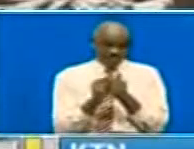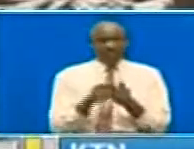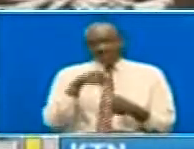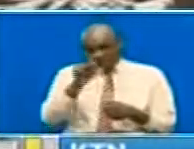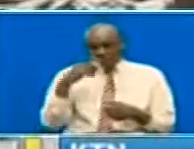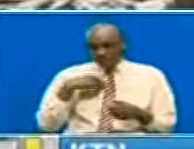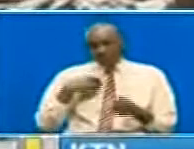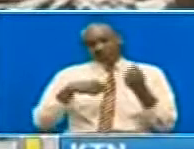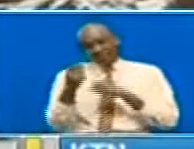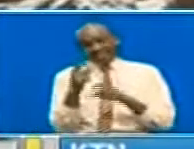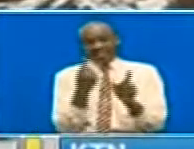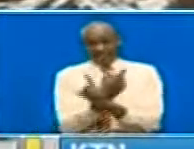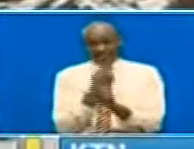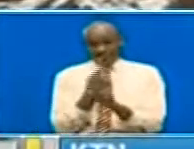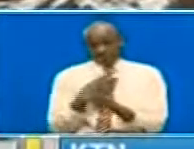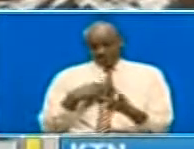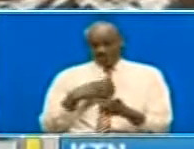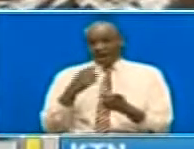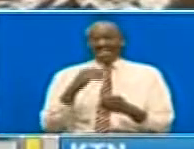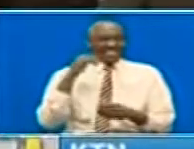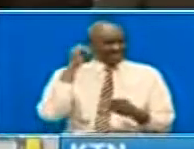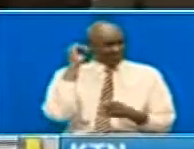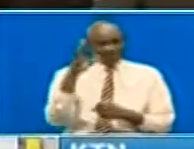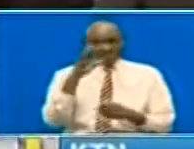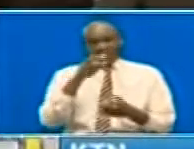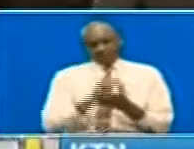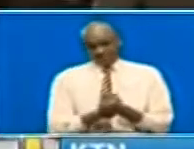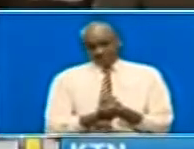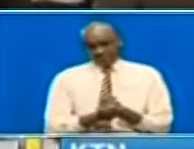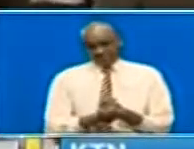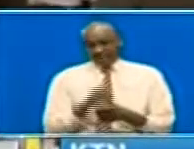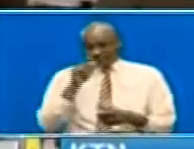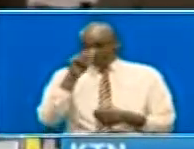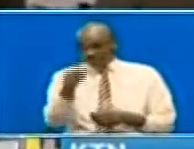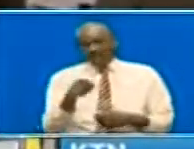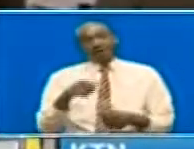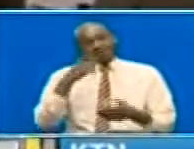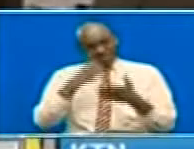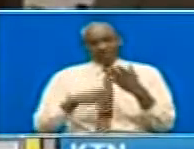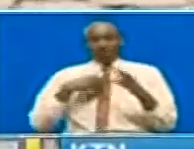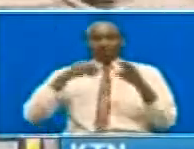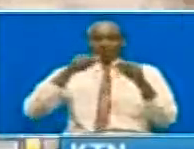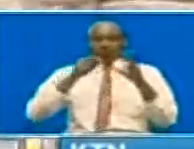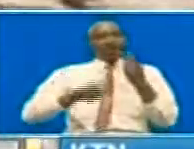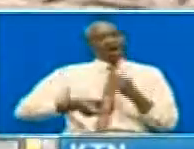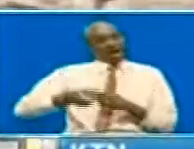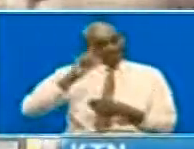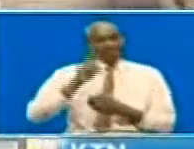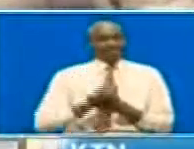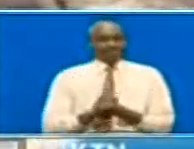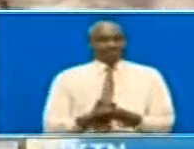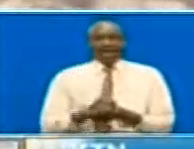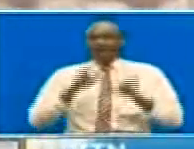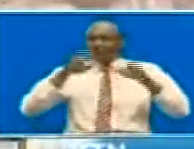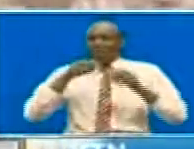their wheat and maize to retailers at exorbitant prices, which has in turn led to higher prices of flour. The farmers